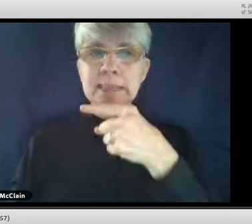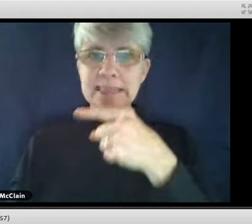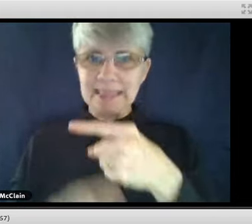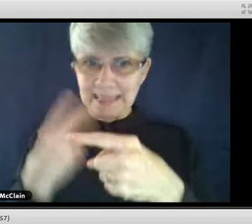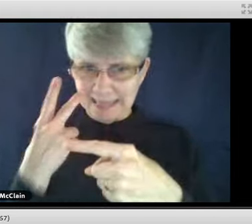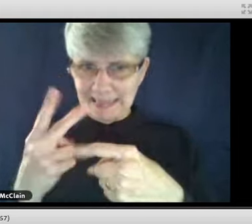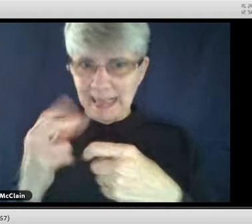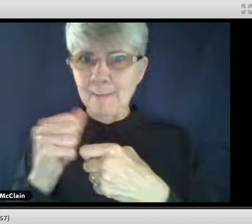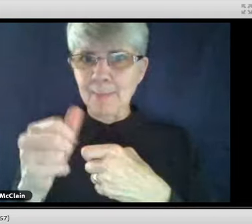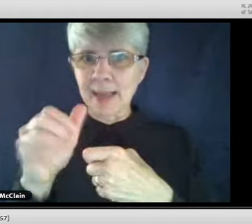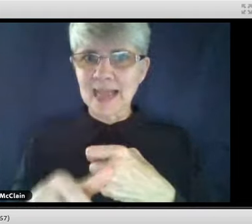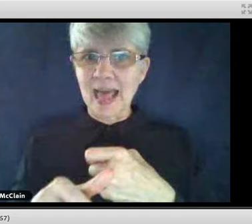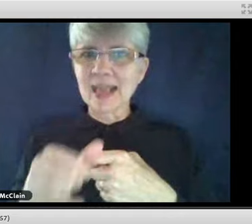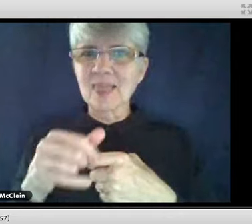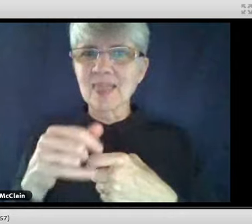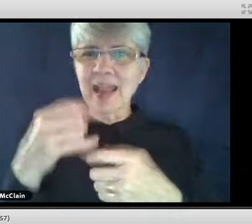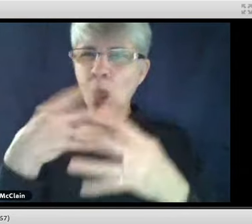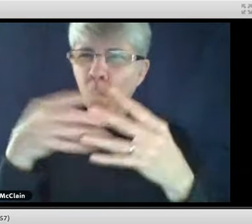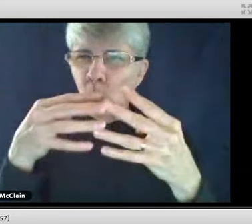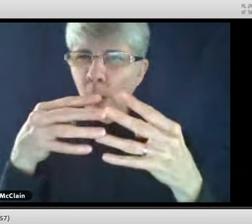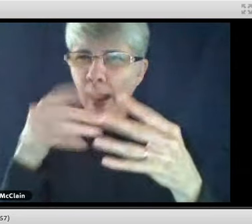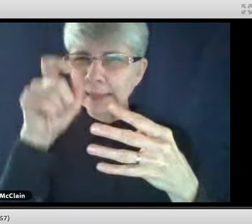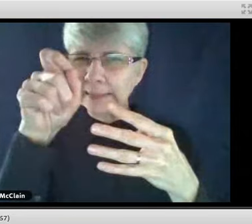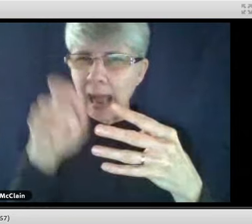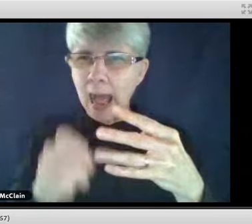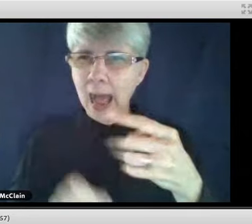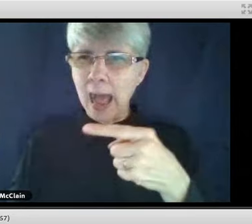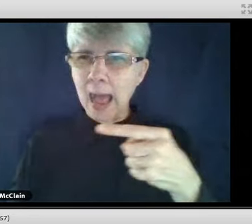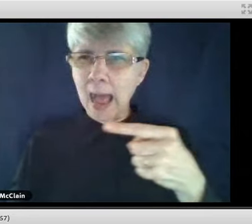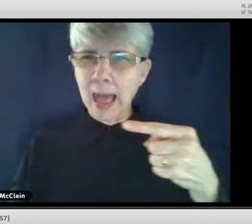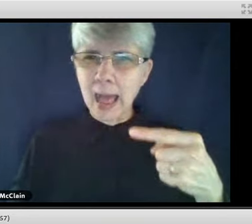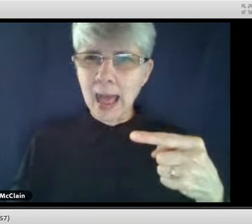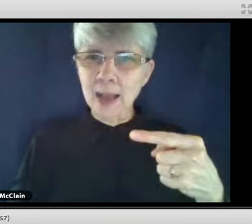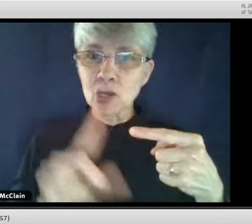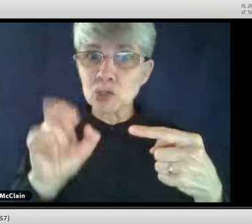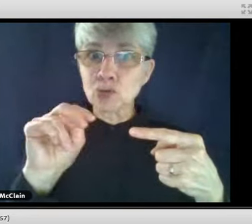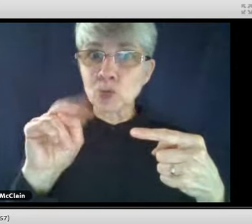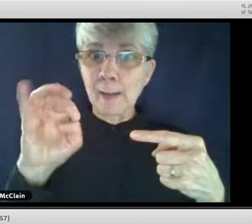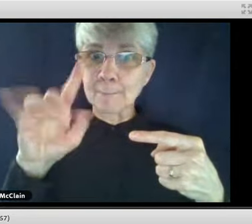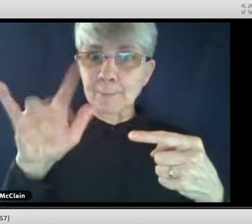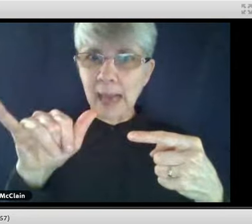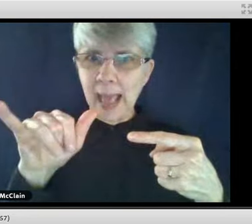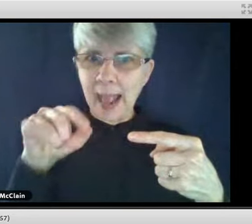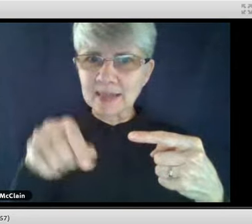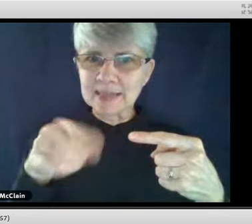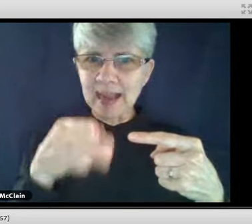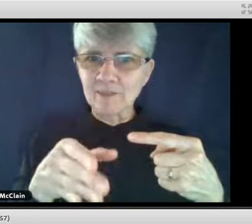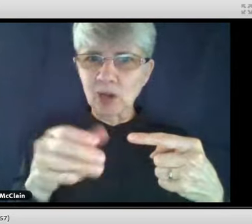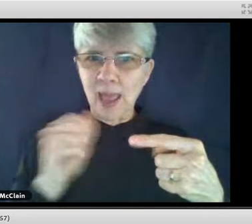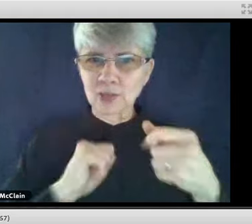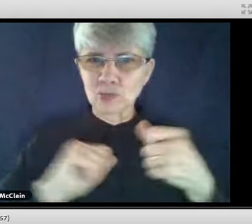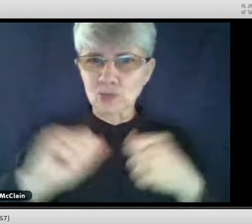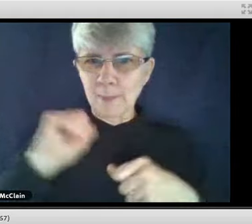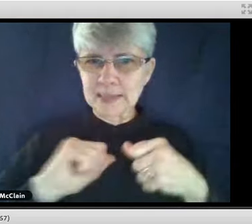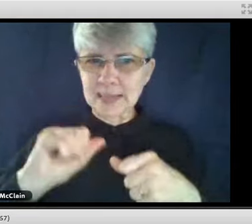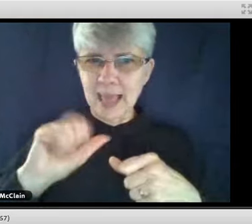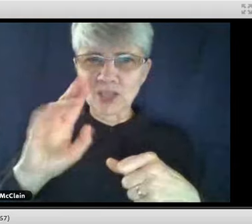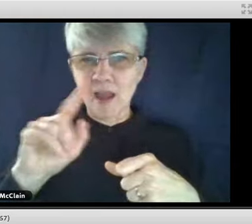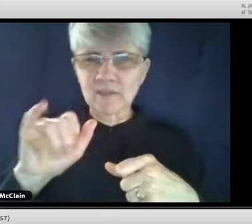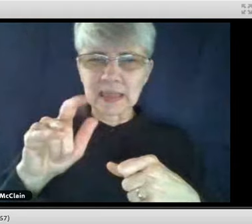past that like gray dotted line, there's screenplay that's kind of nestled there after like dramatization,